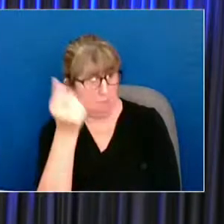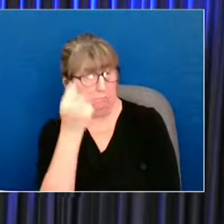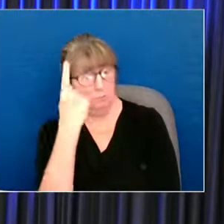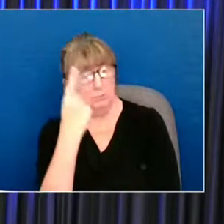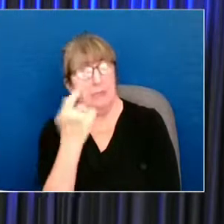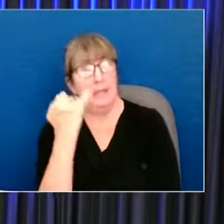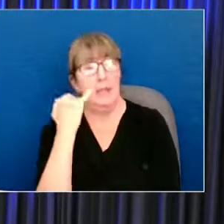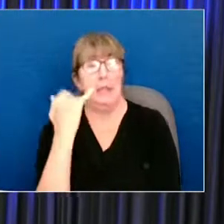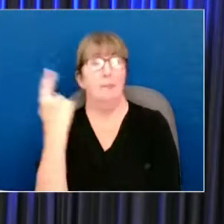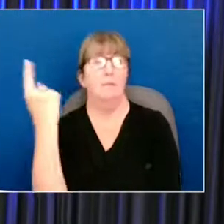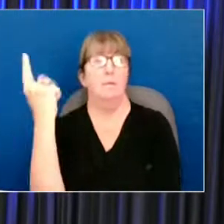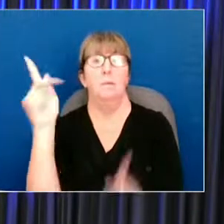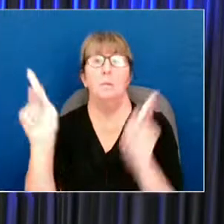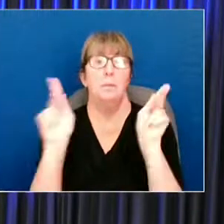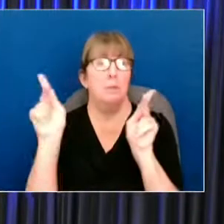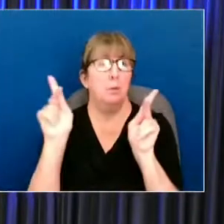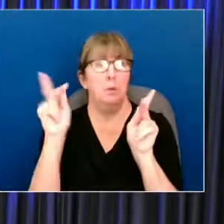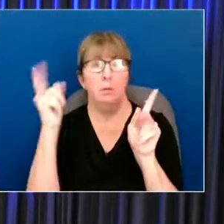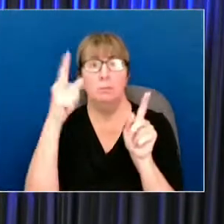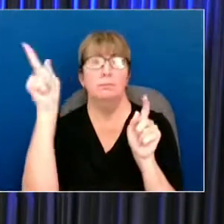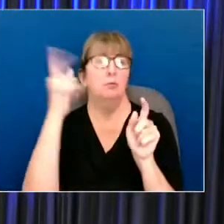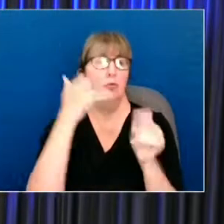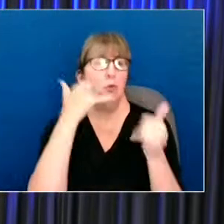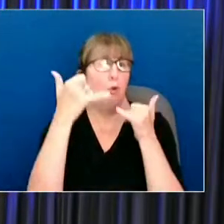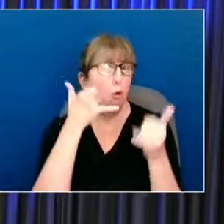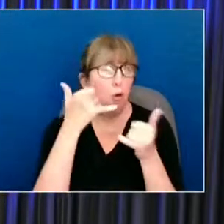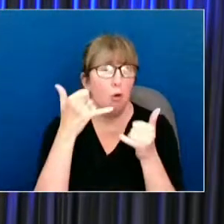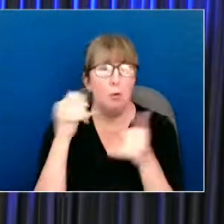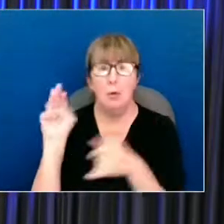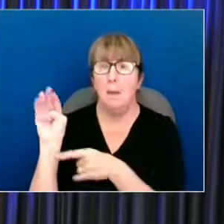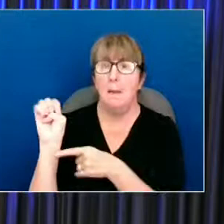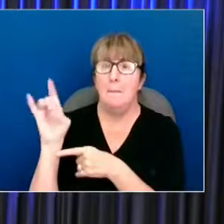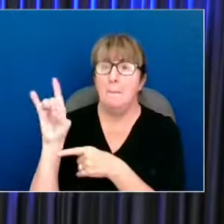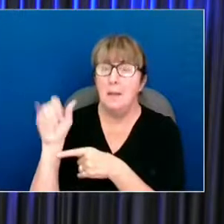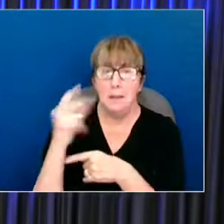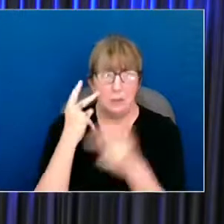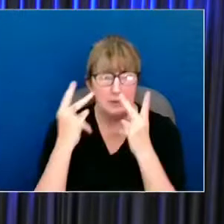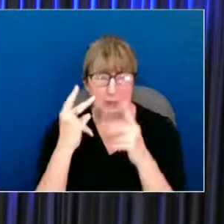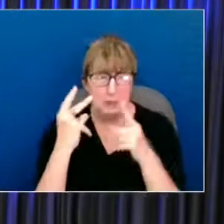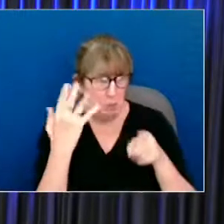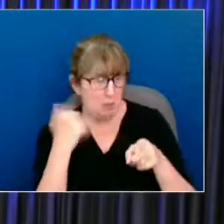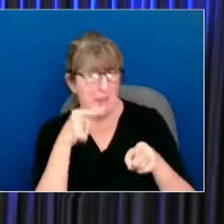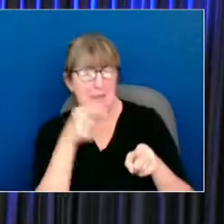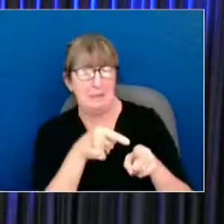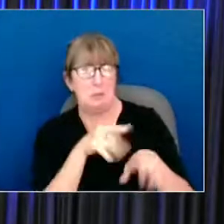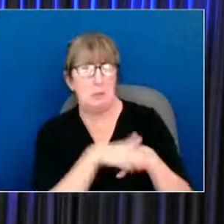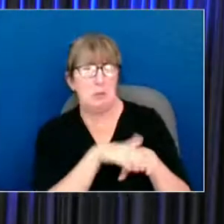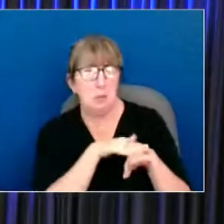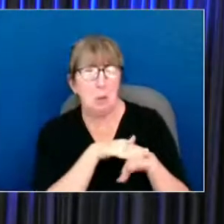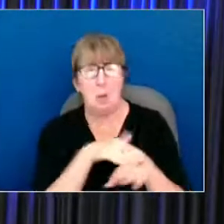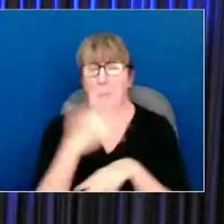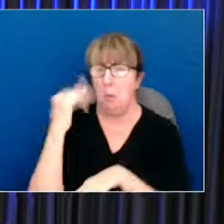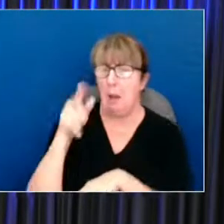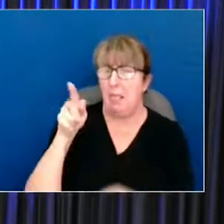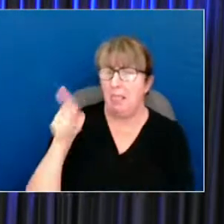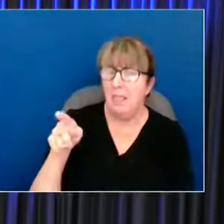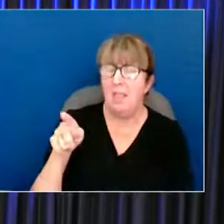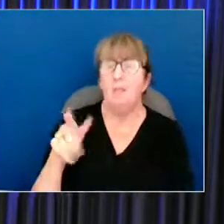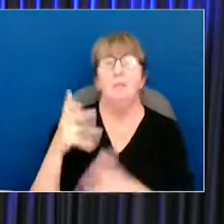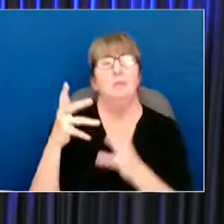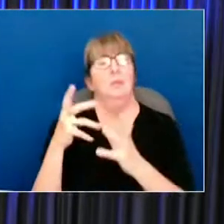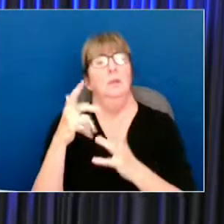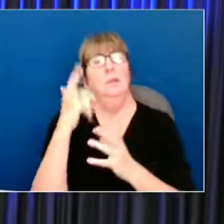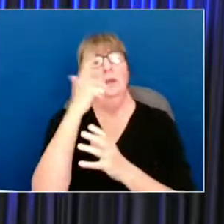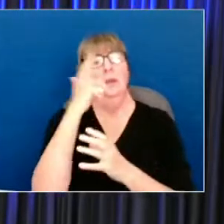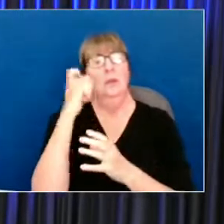from someone from the public or the media that's realizing that, why is mine running slower, or I can see, you know, that sort of thing. That's why